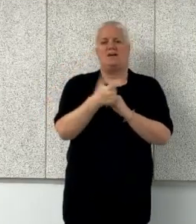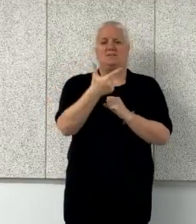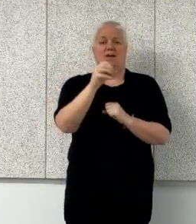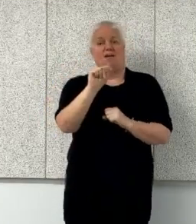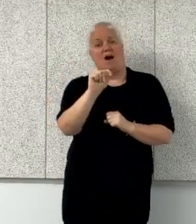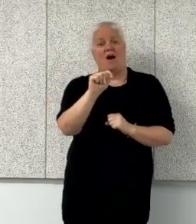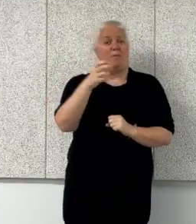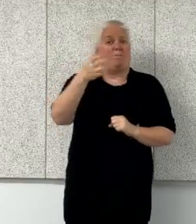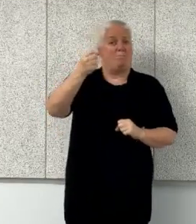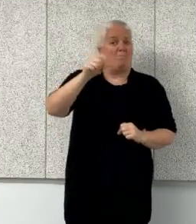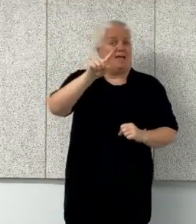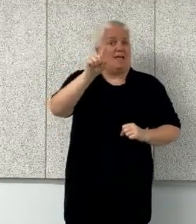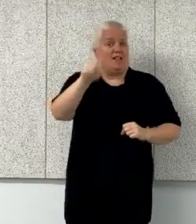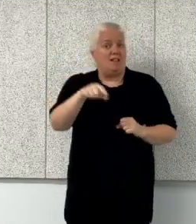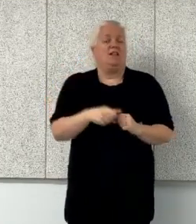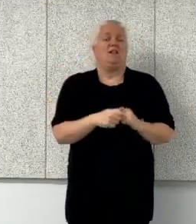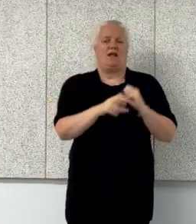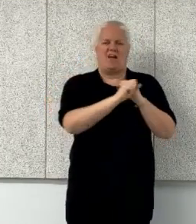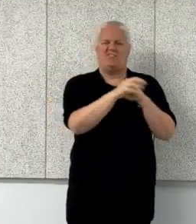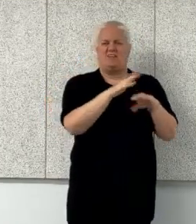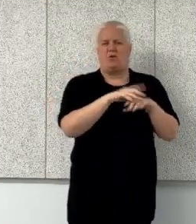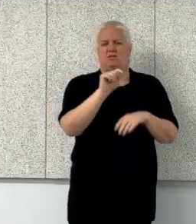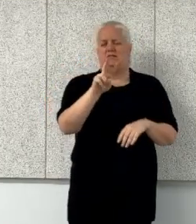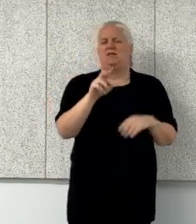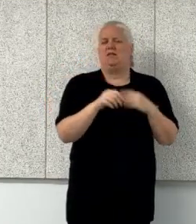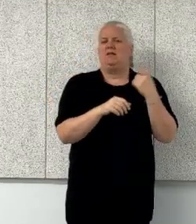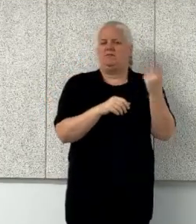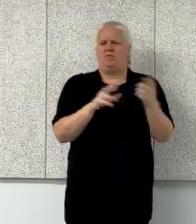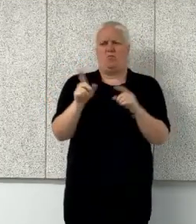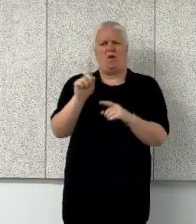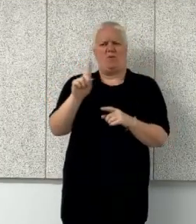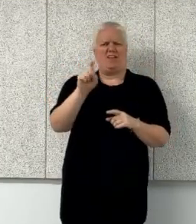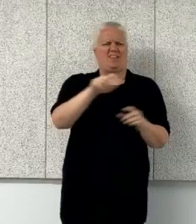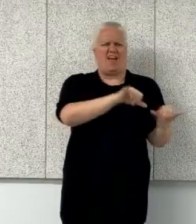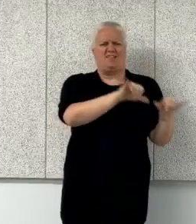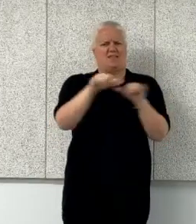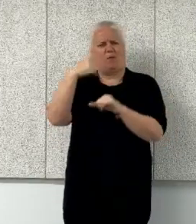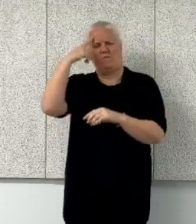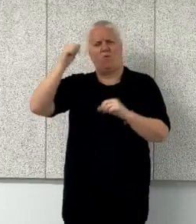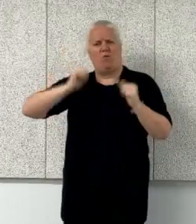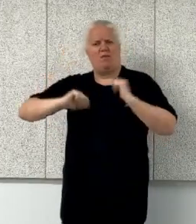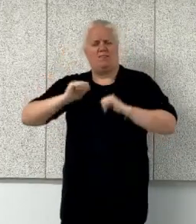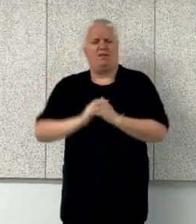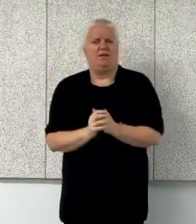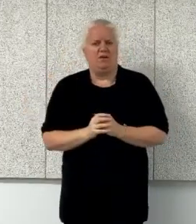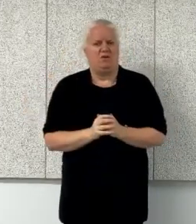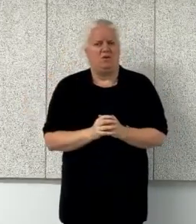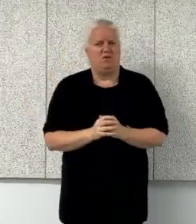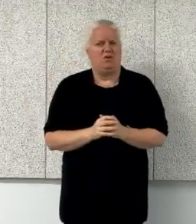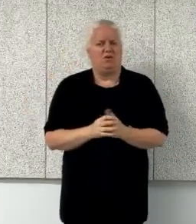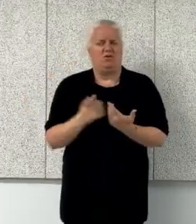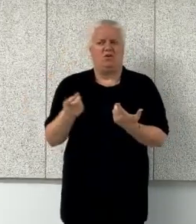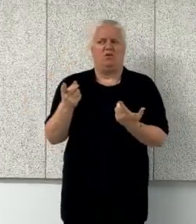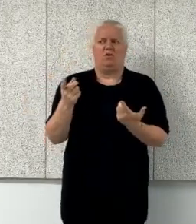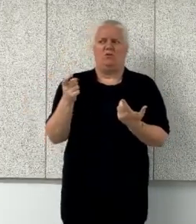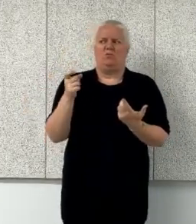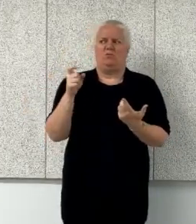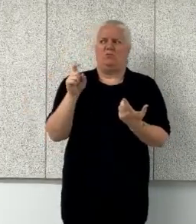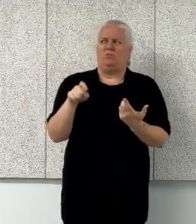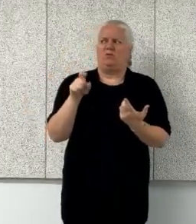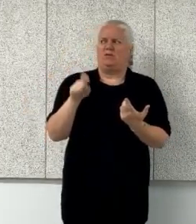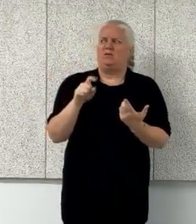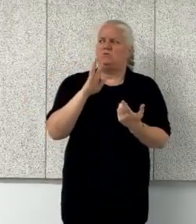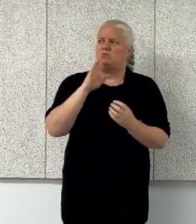need for something that is completely institution agnostic, completely regionally agnostic, completely genre agnostic, to talk about the fact that,